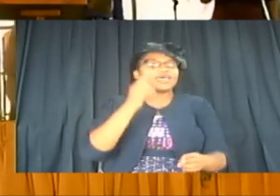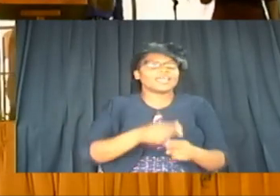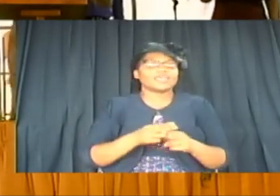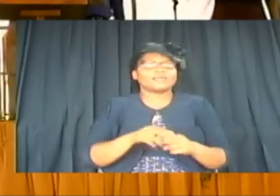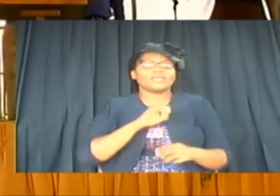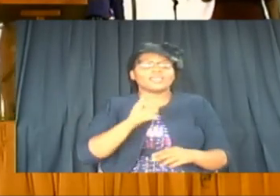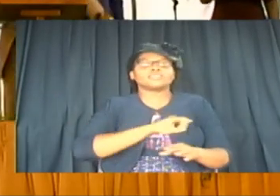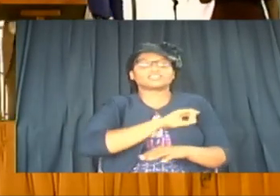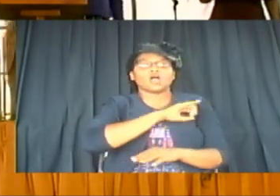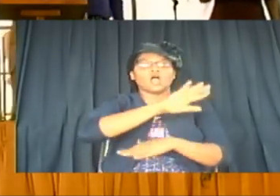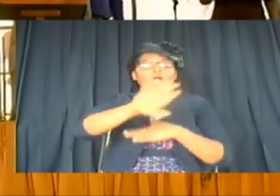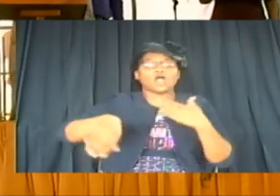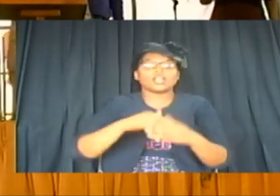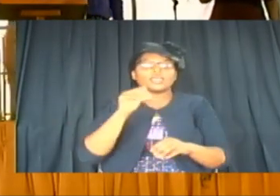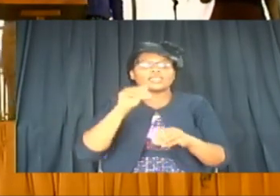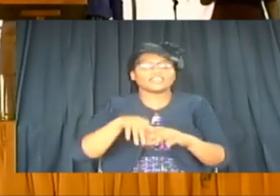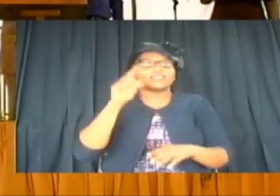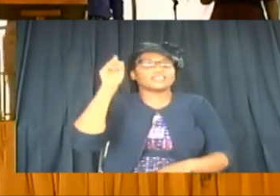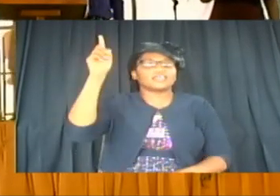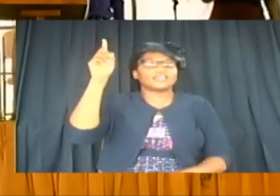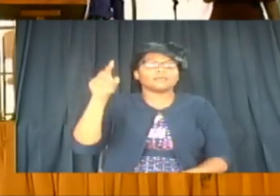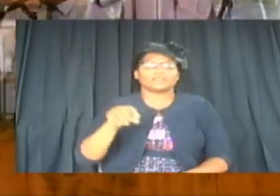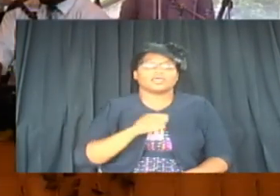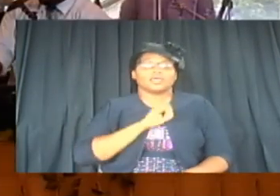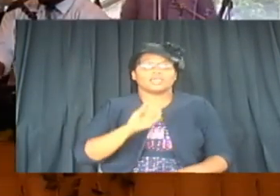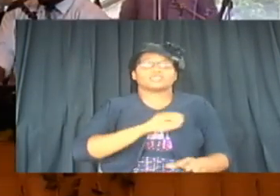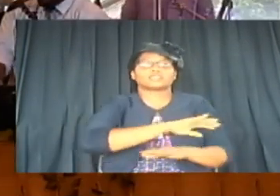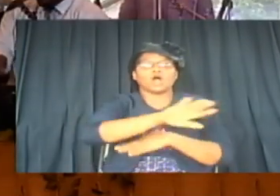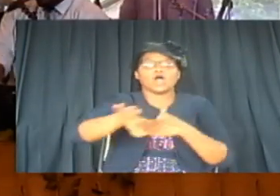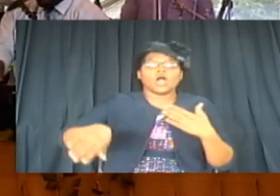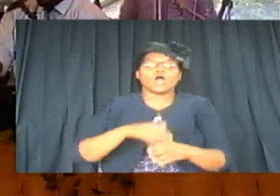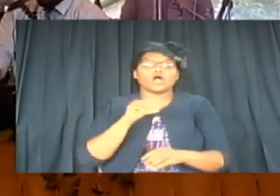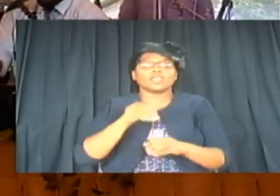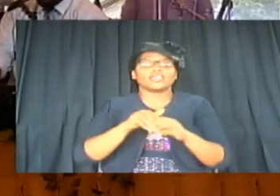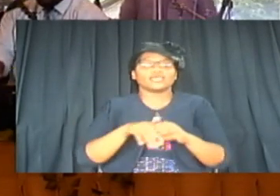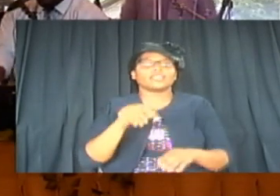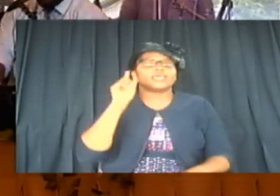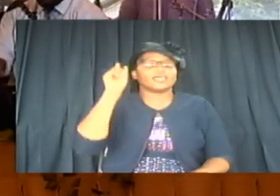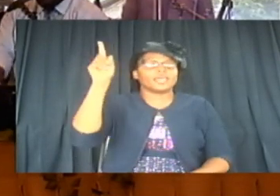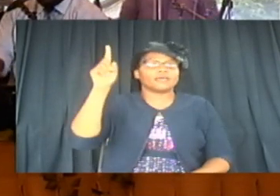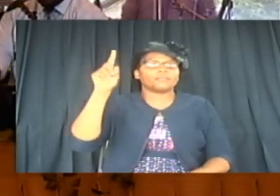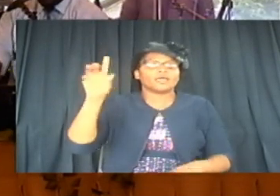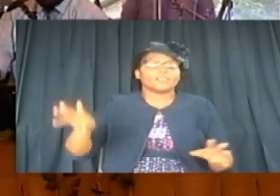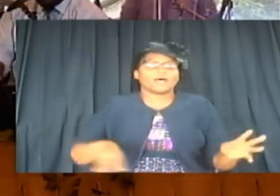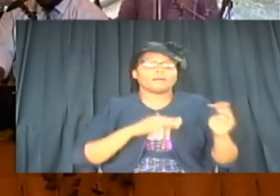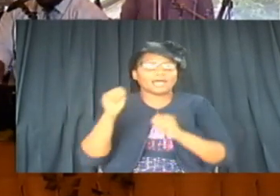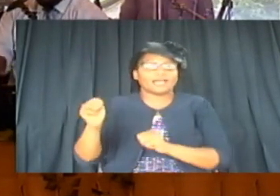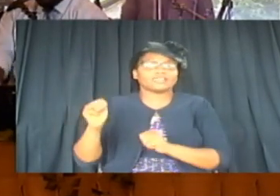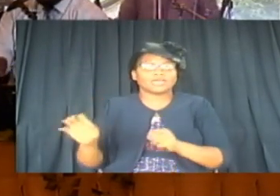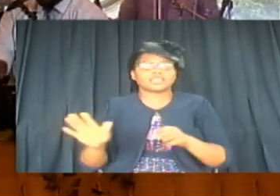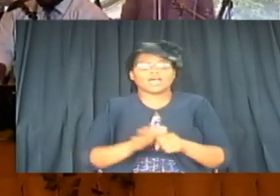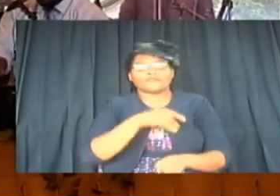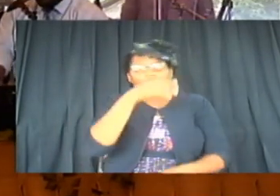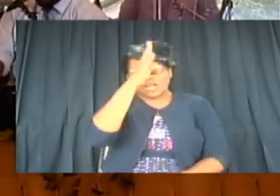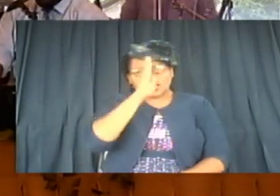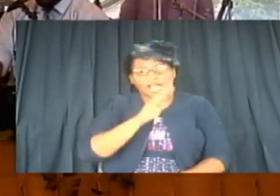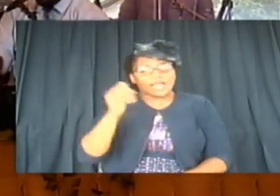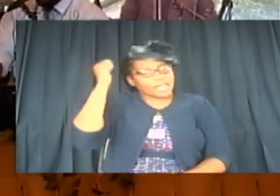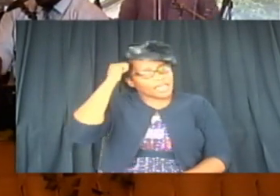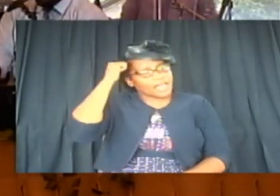Jesus is this place. It's all in him. It's all in him. It's all in him. The fullness of